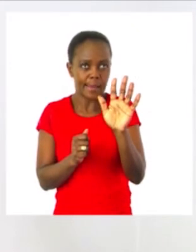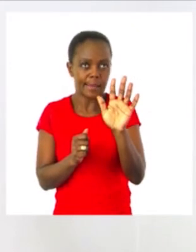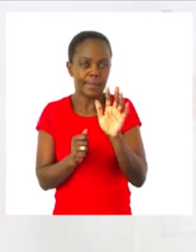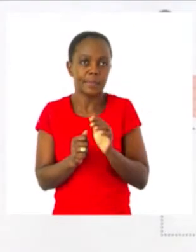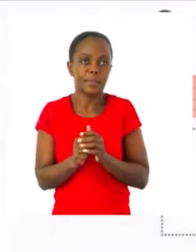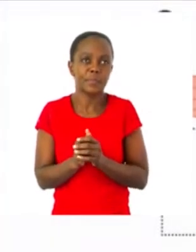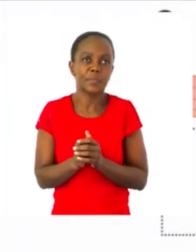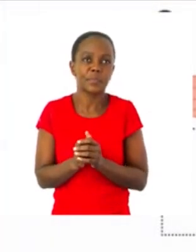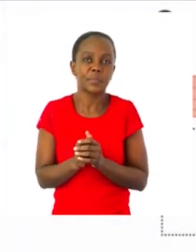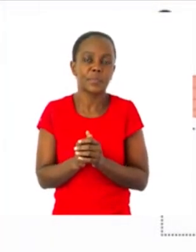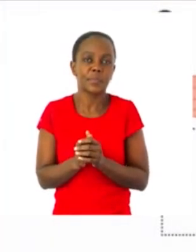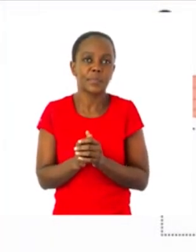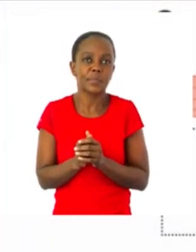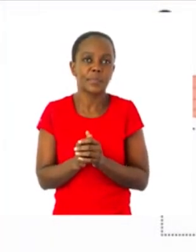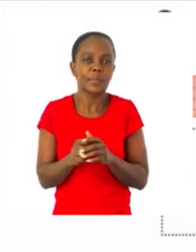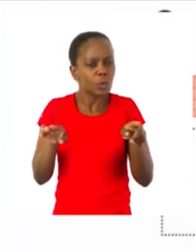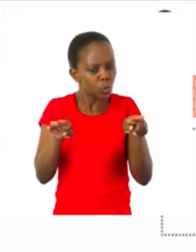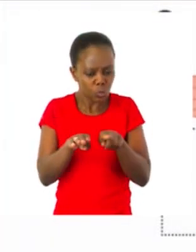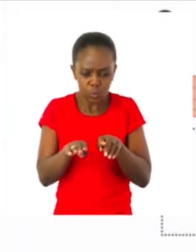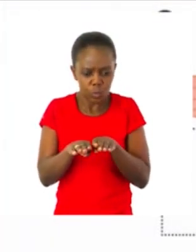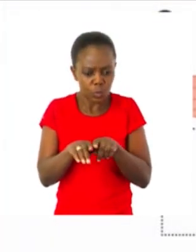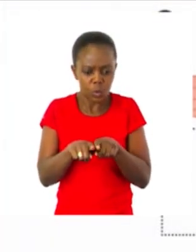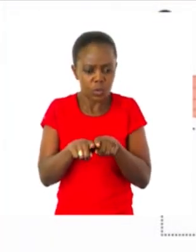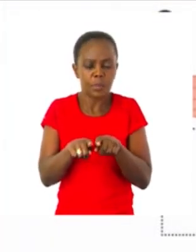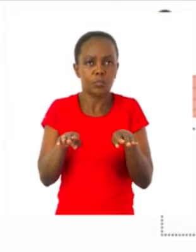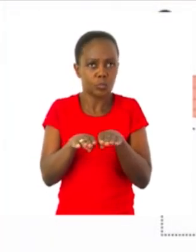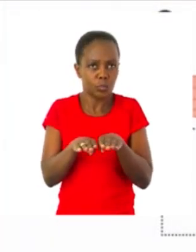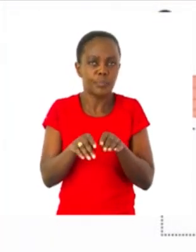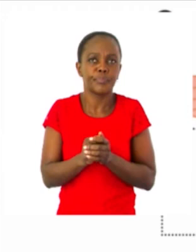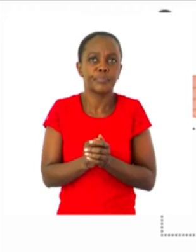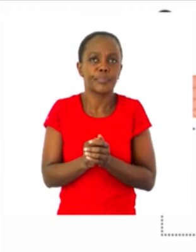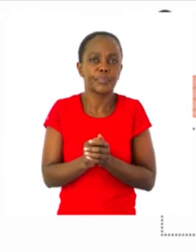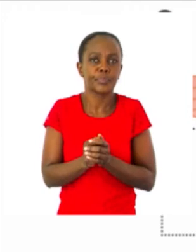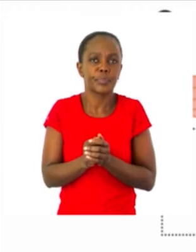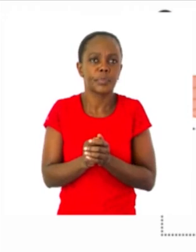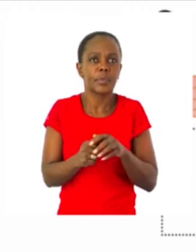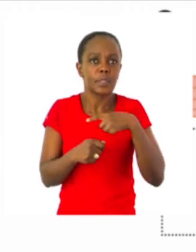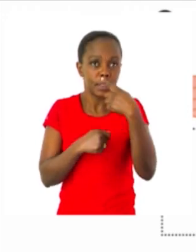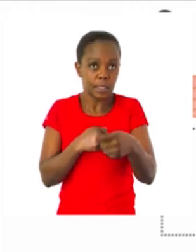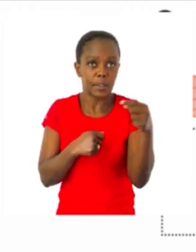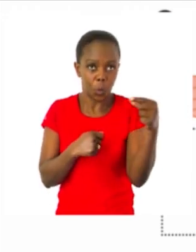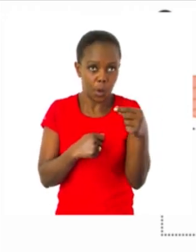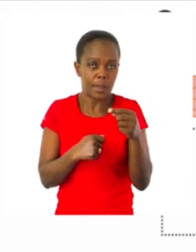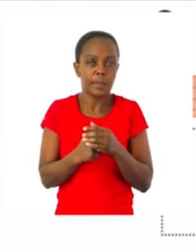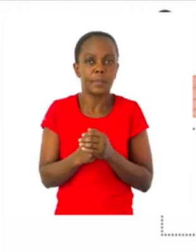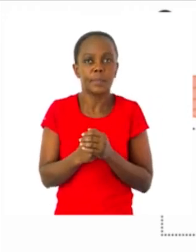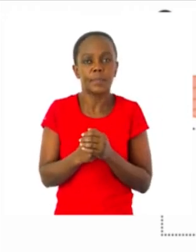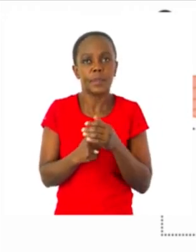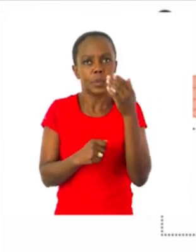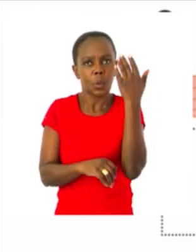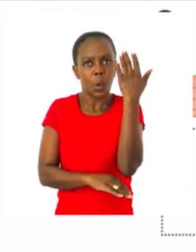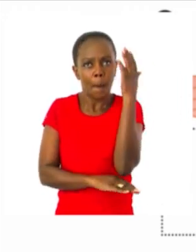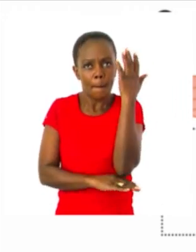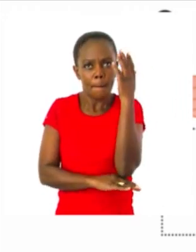done. I hope you're doing the same at home. Let's do the next word. Let's look at the next picture,